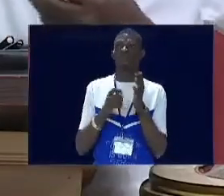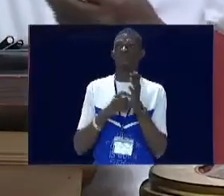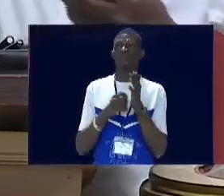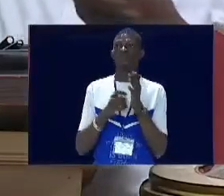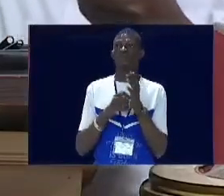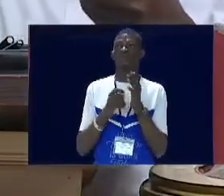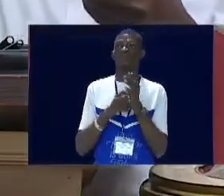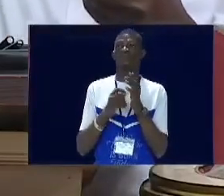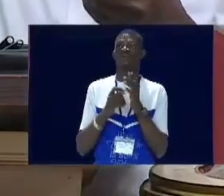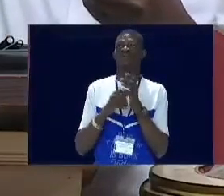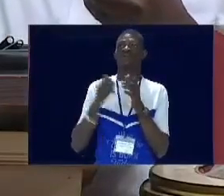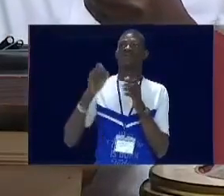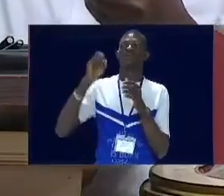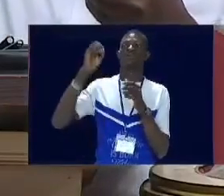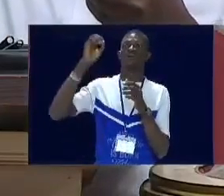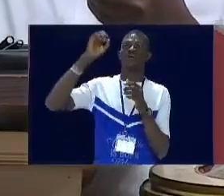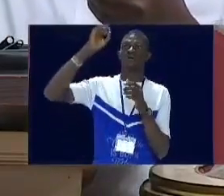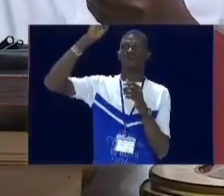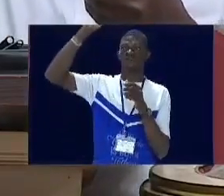drop it.